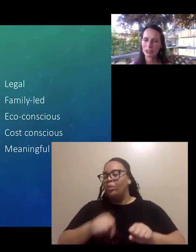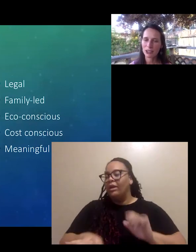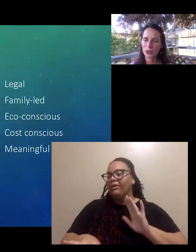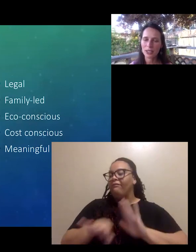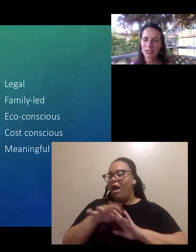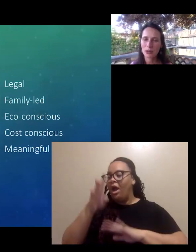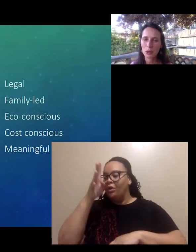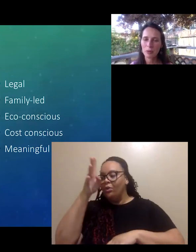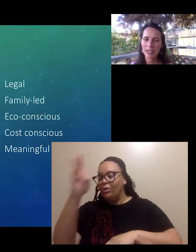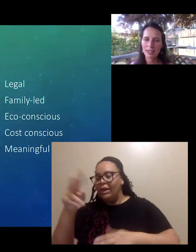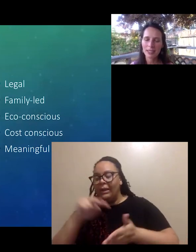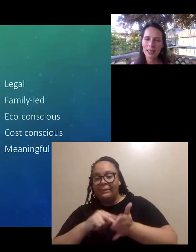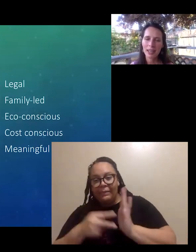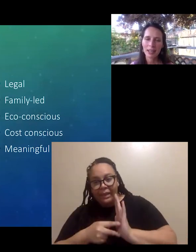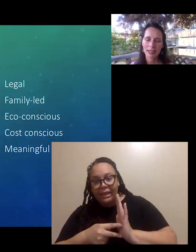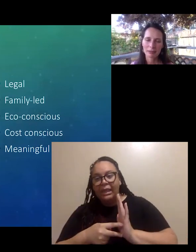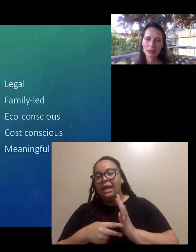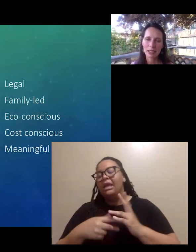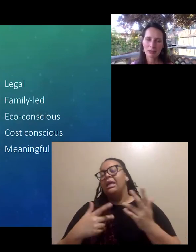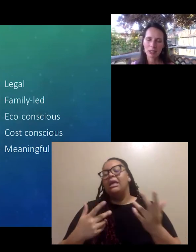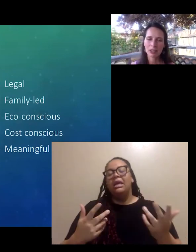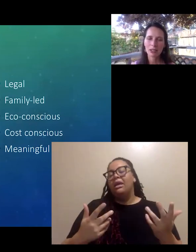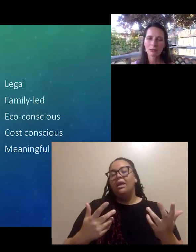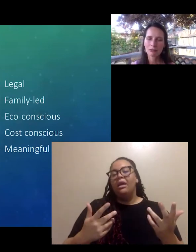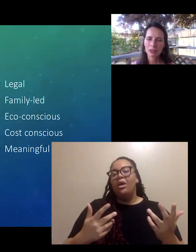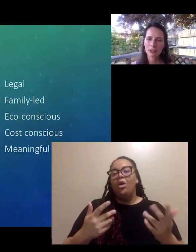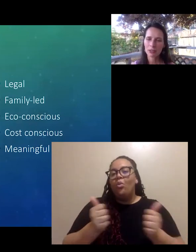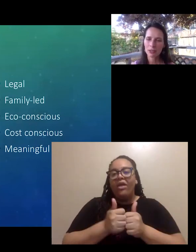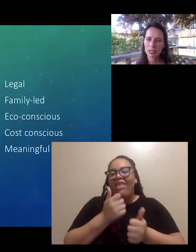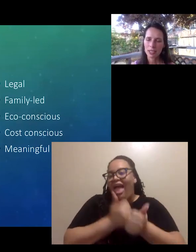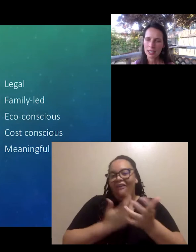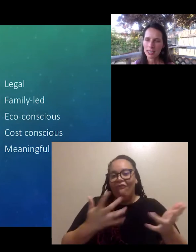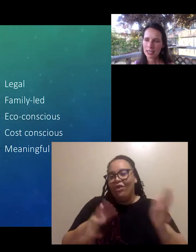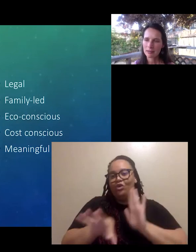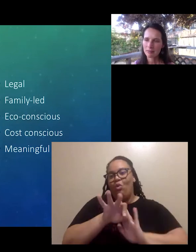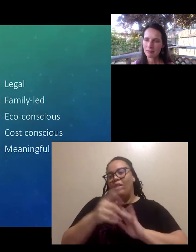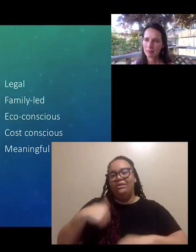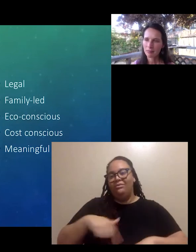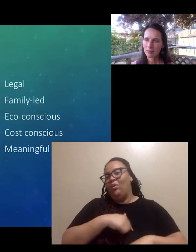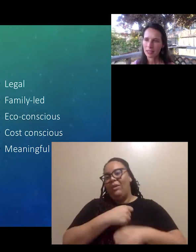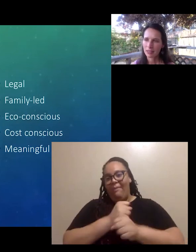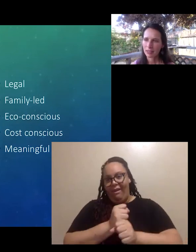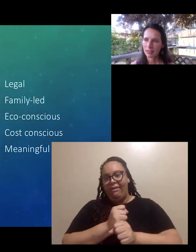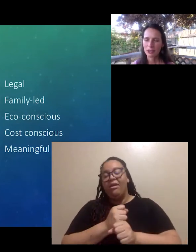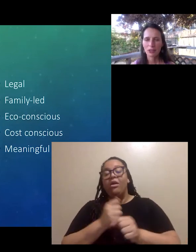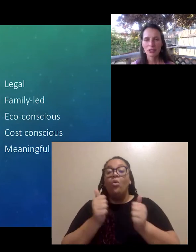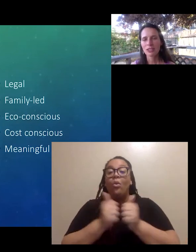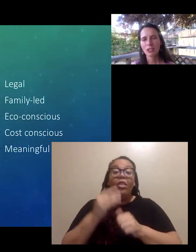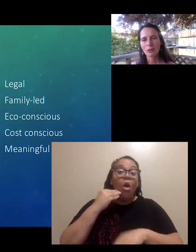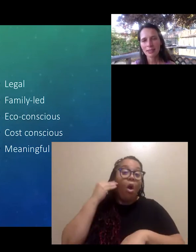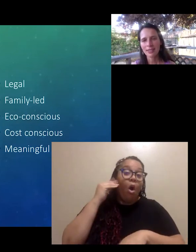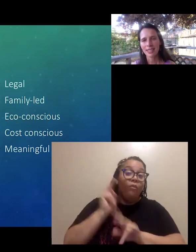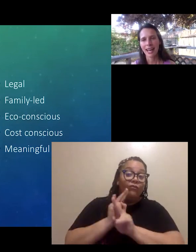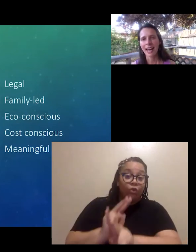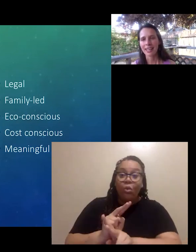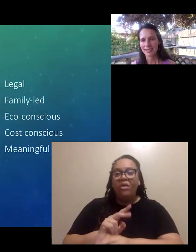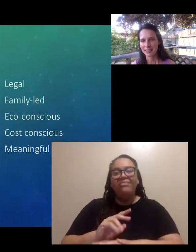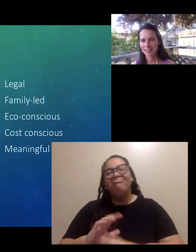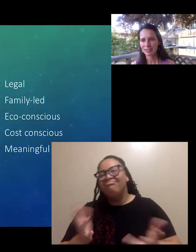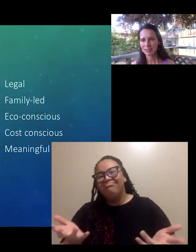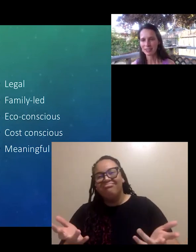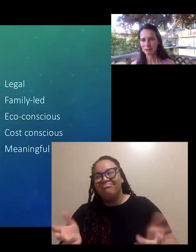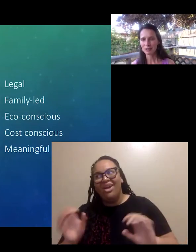whatever choices we're making. I will say with a home funeral, um, you know, there's just no one else to